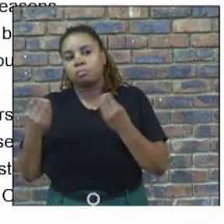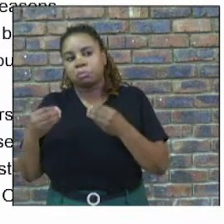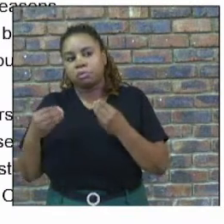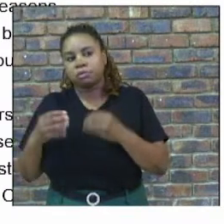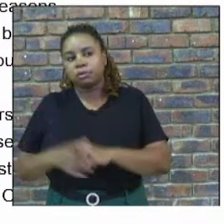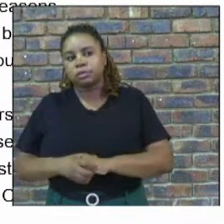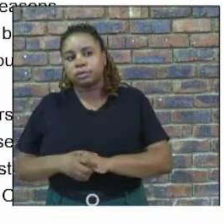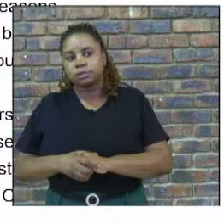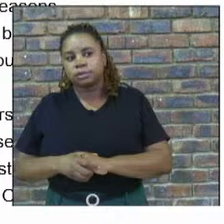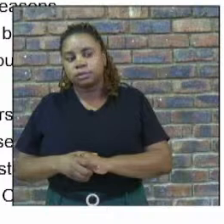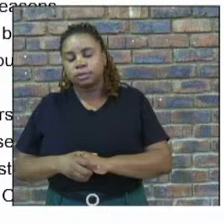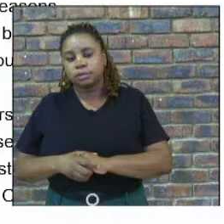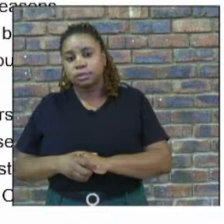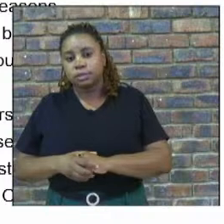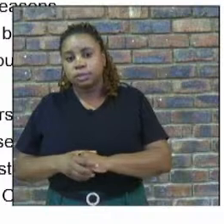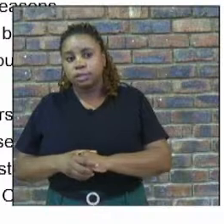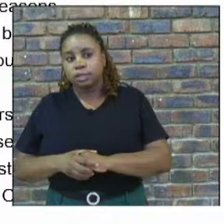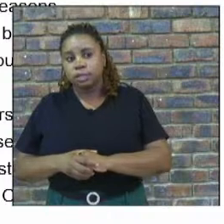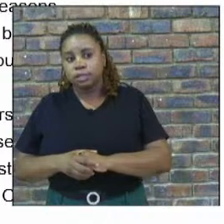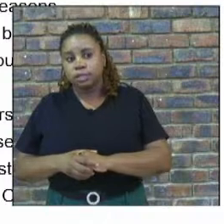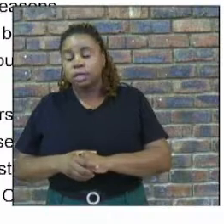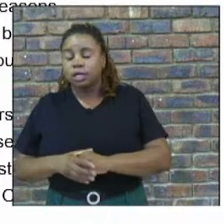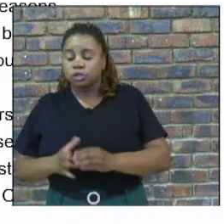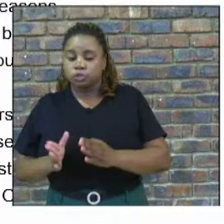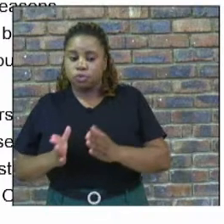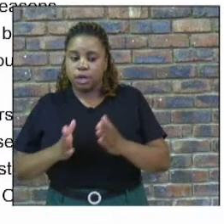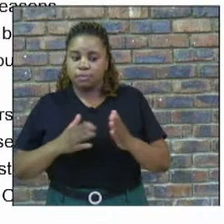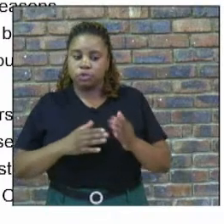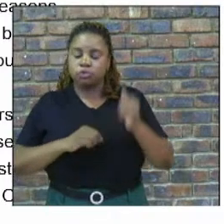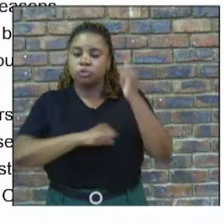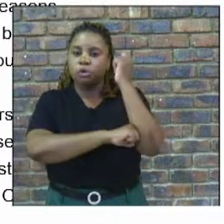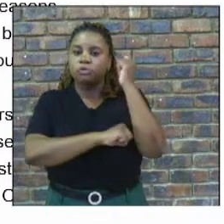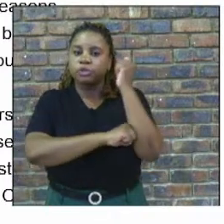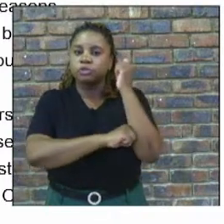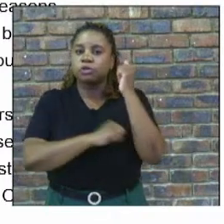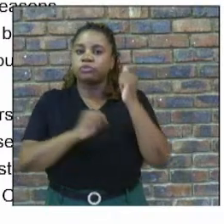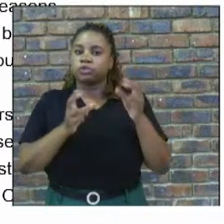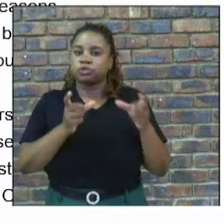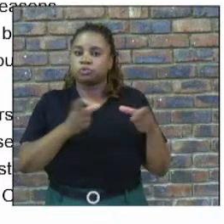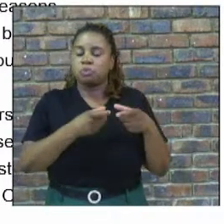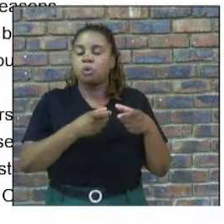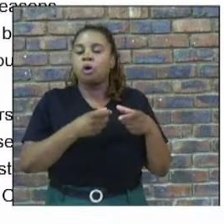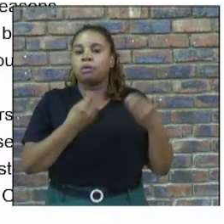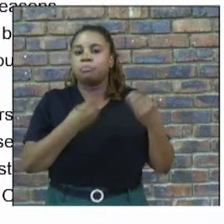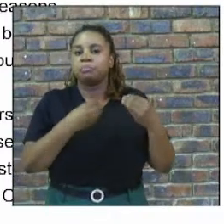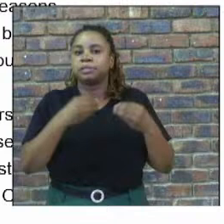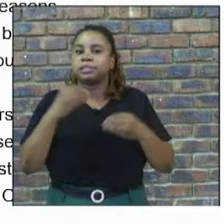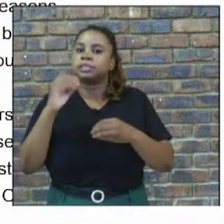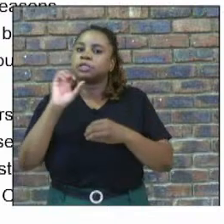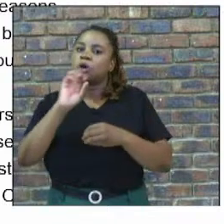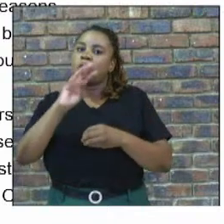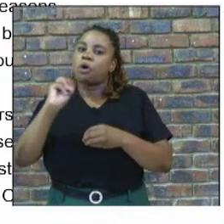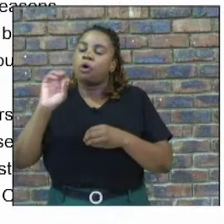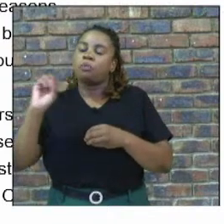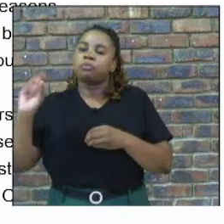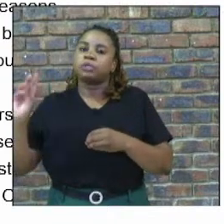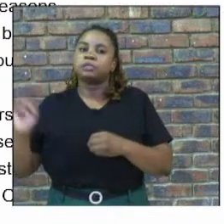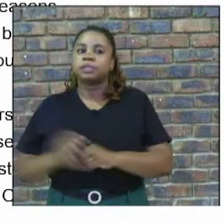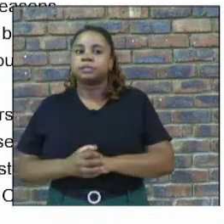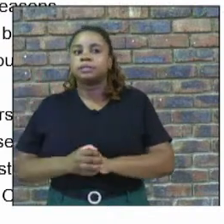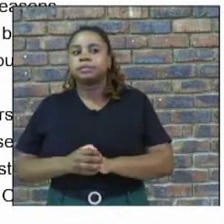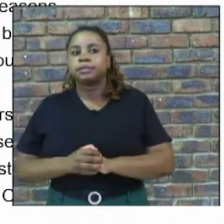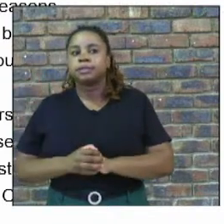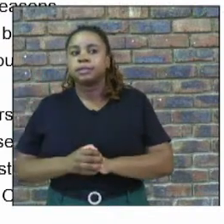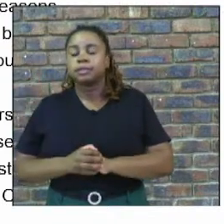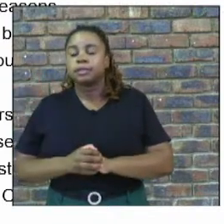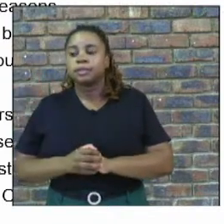Coming to the Office of the Small Enterprise Ombudsman. The mischief the bill aims to remedy is the lack